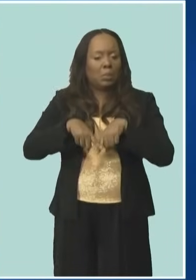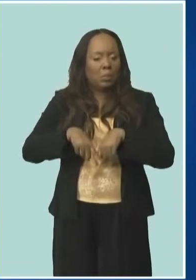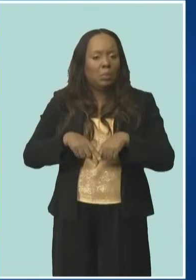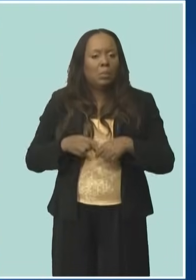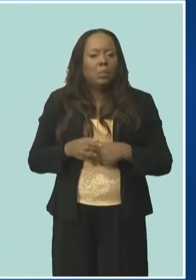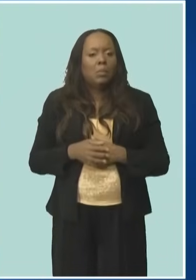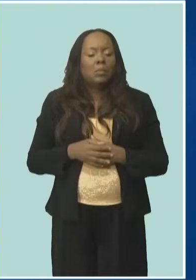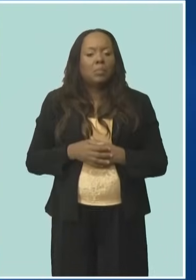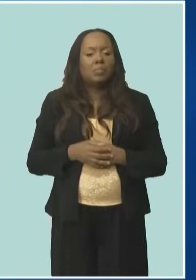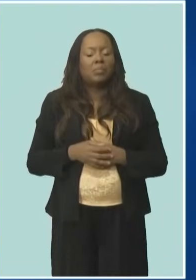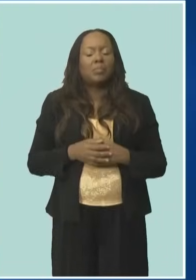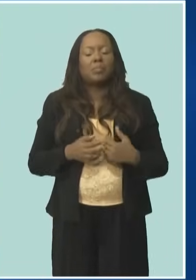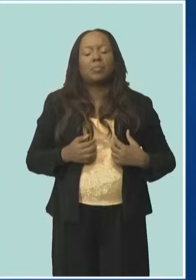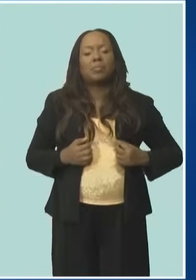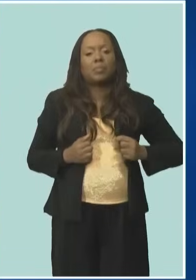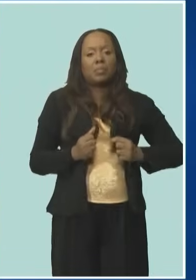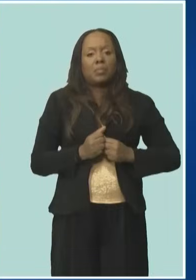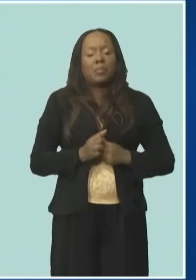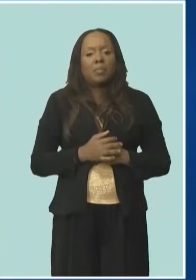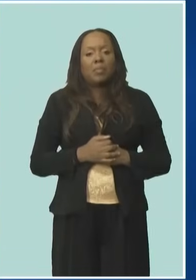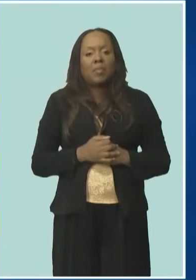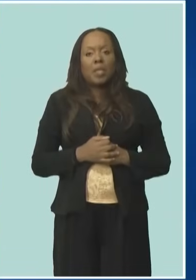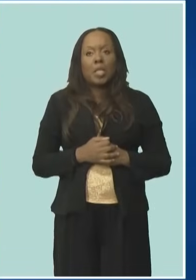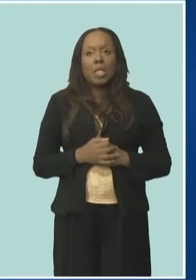them. And different animals